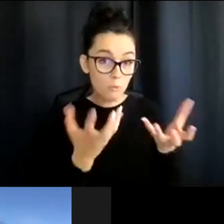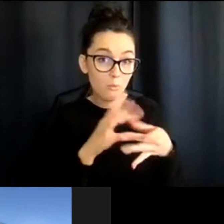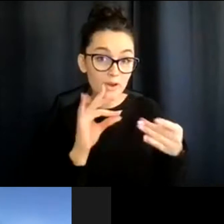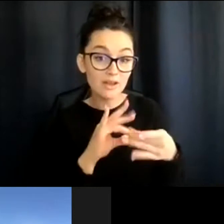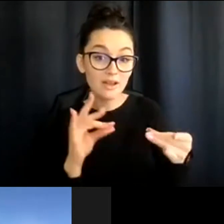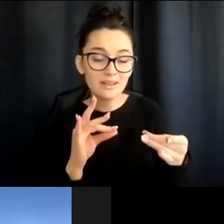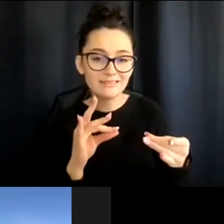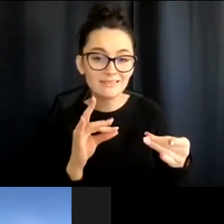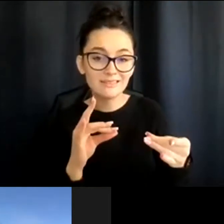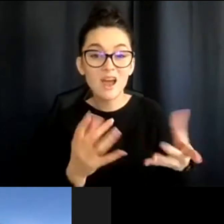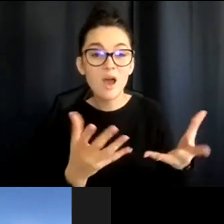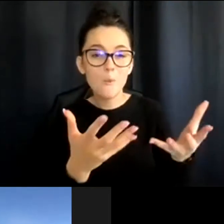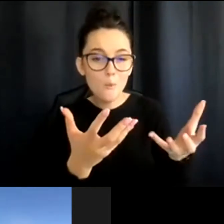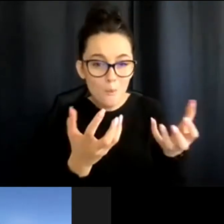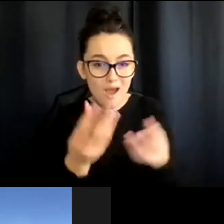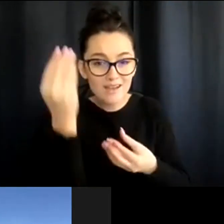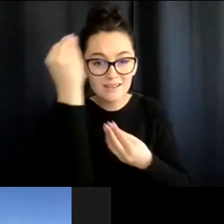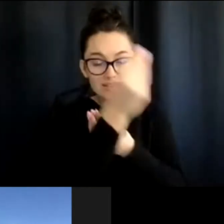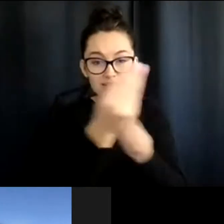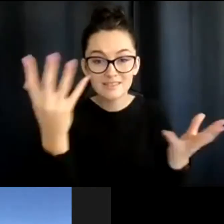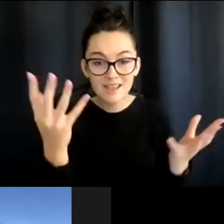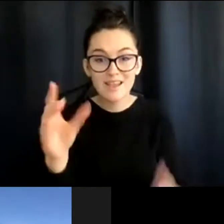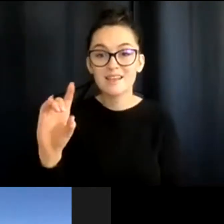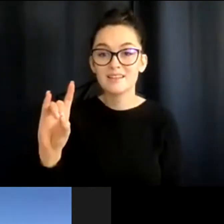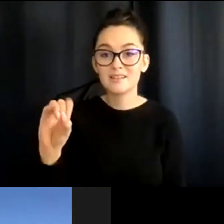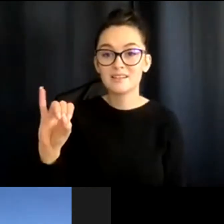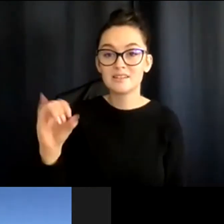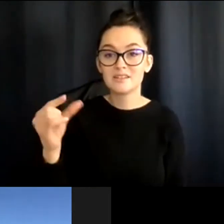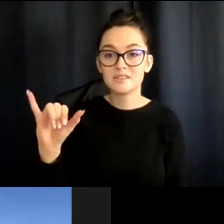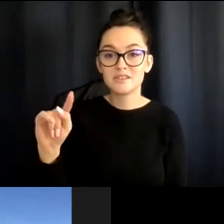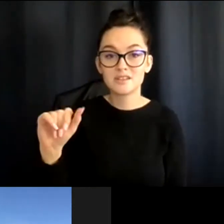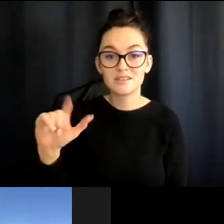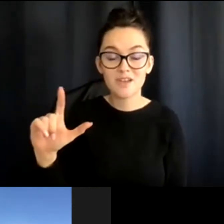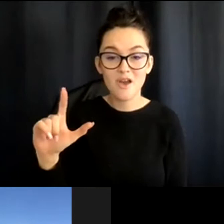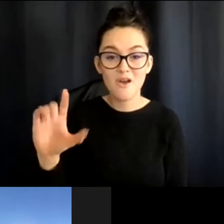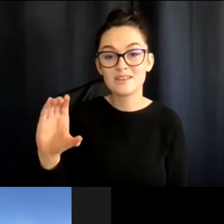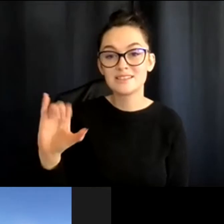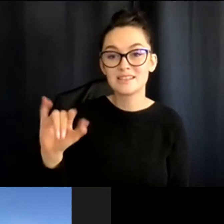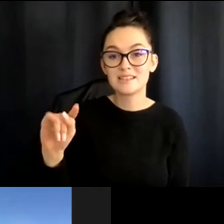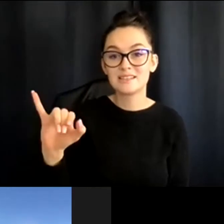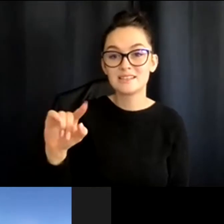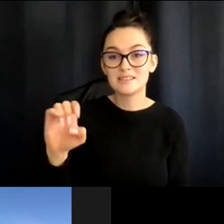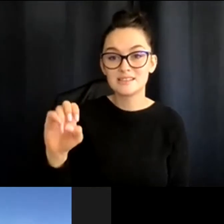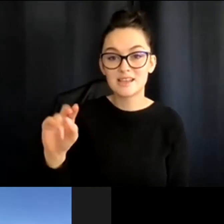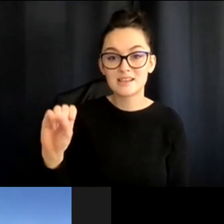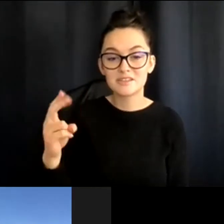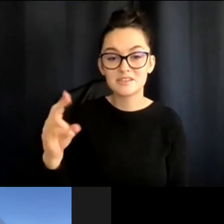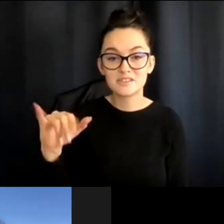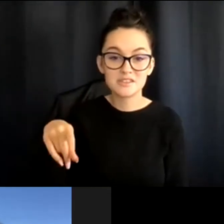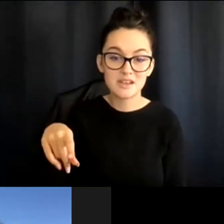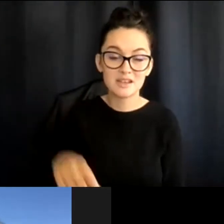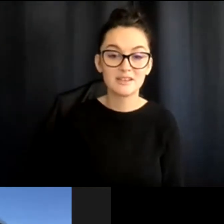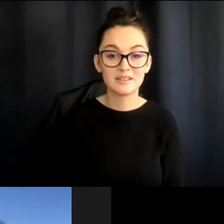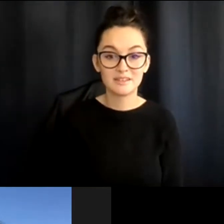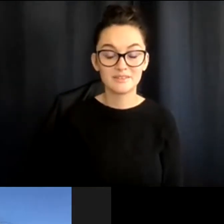I wanted to mention something about digital citizenship. So teacher librarians celebrate, champion, and